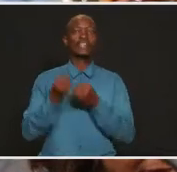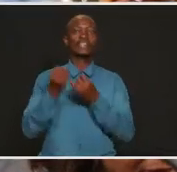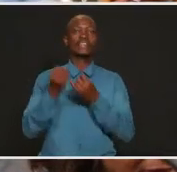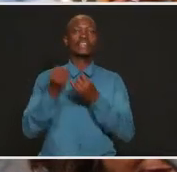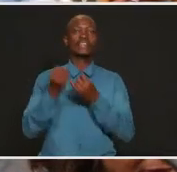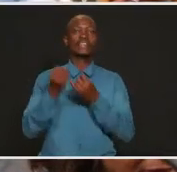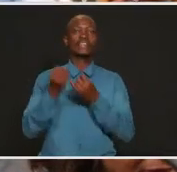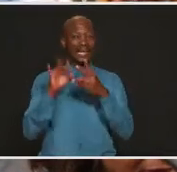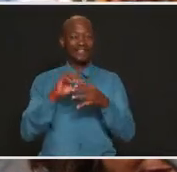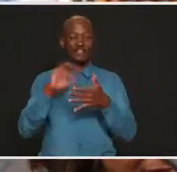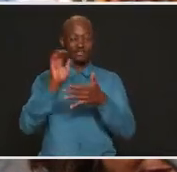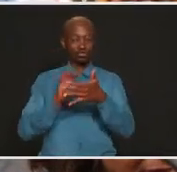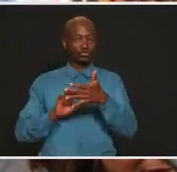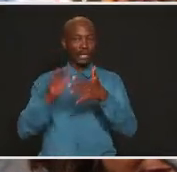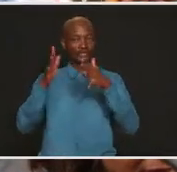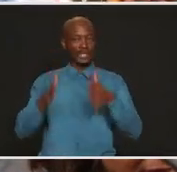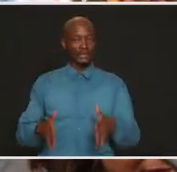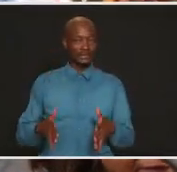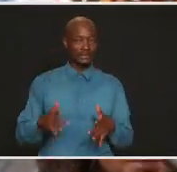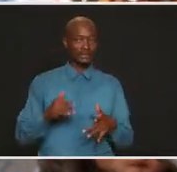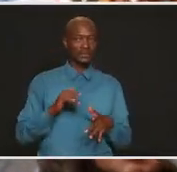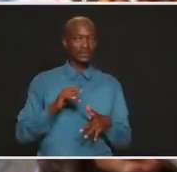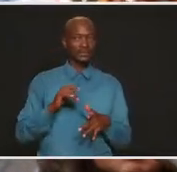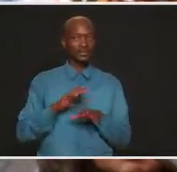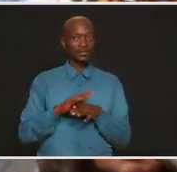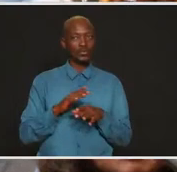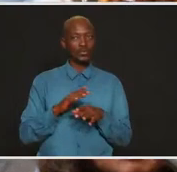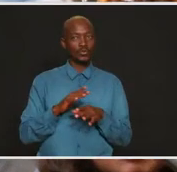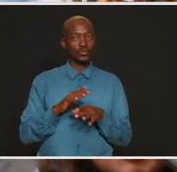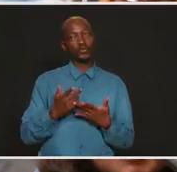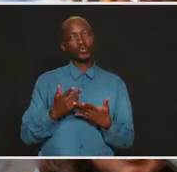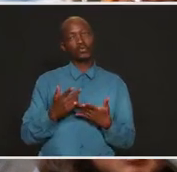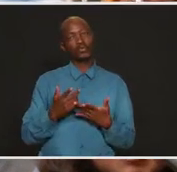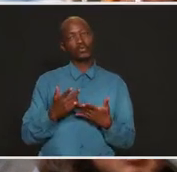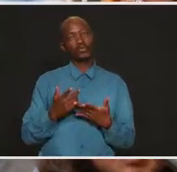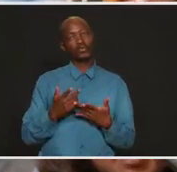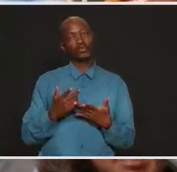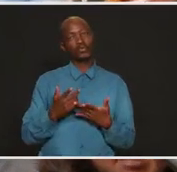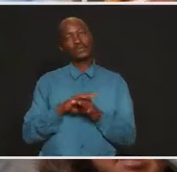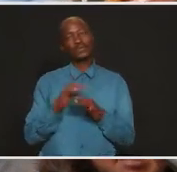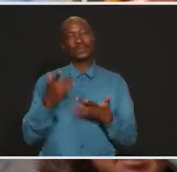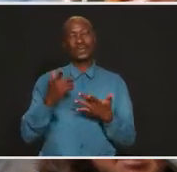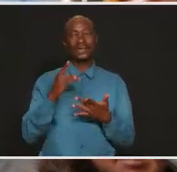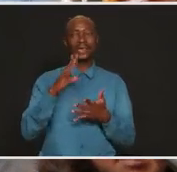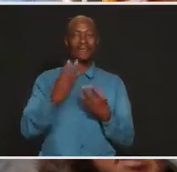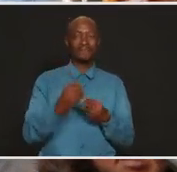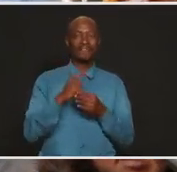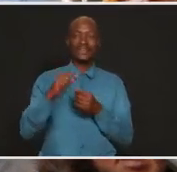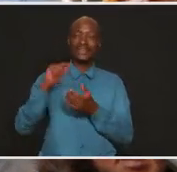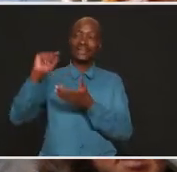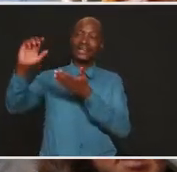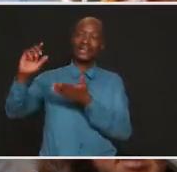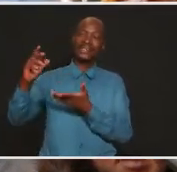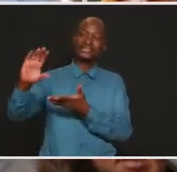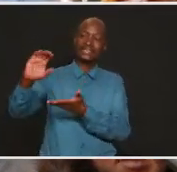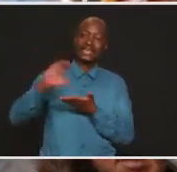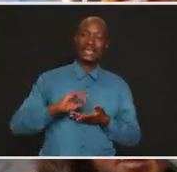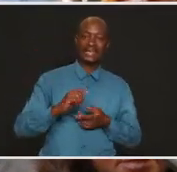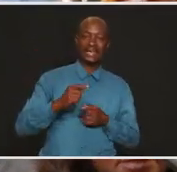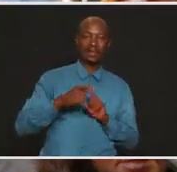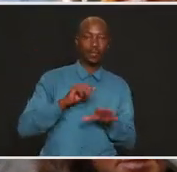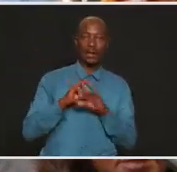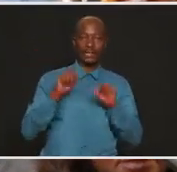relevant Drifters who quite sincerely speaking they if imported what cannot belong to